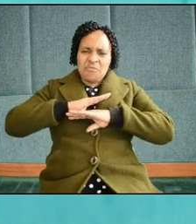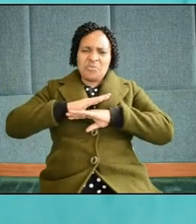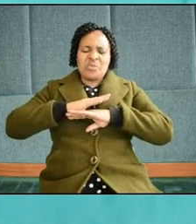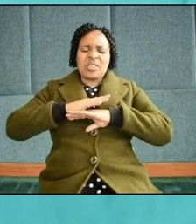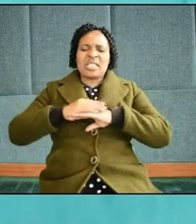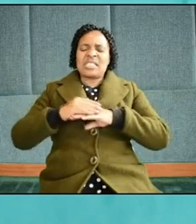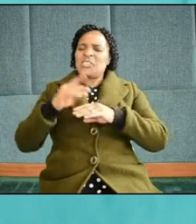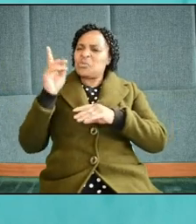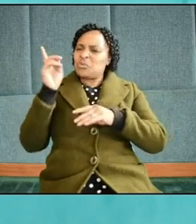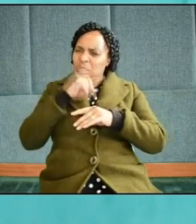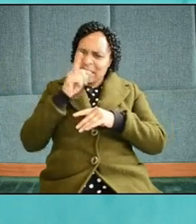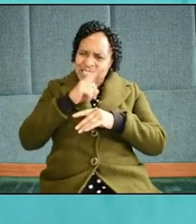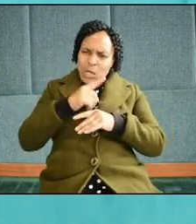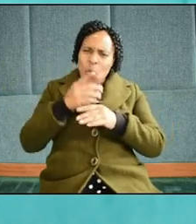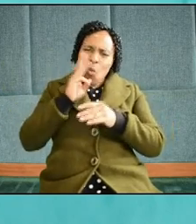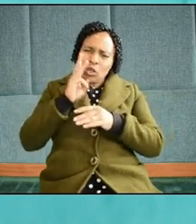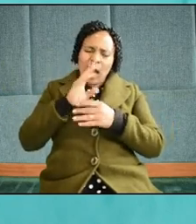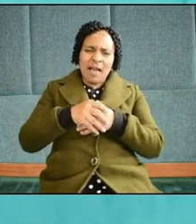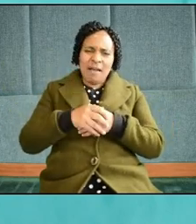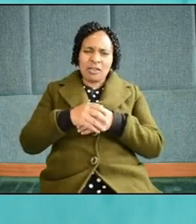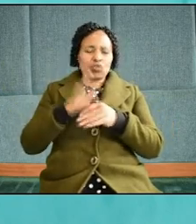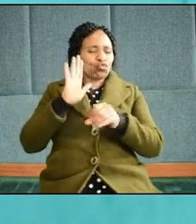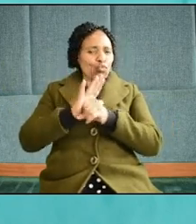It's too much. So